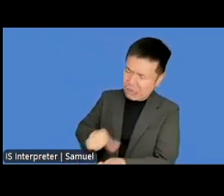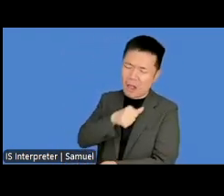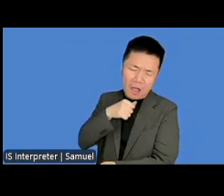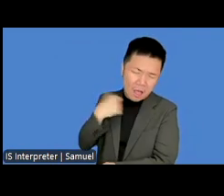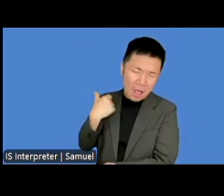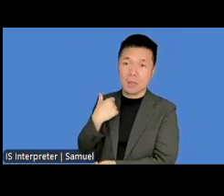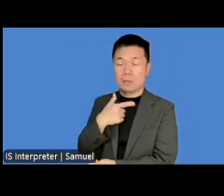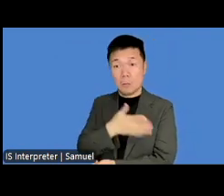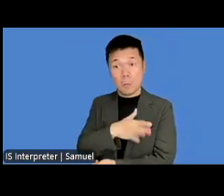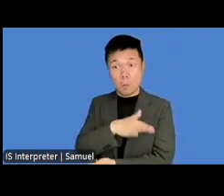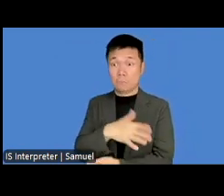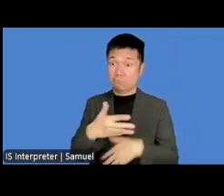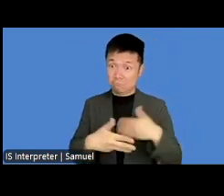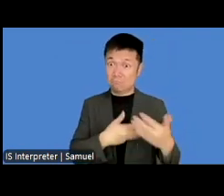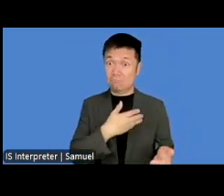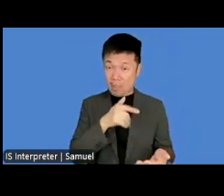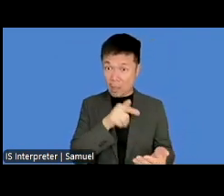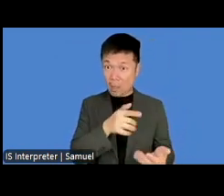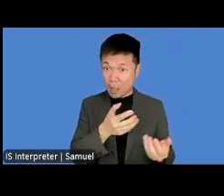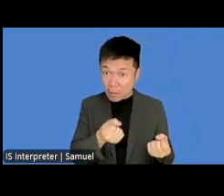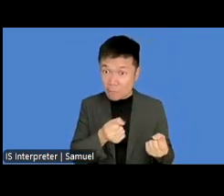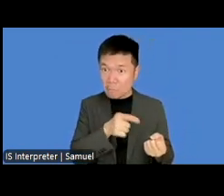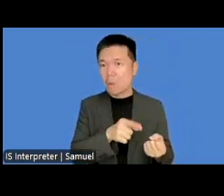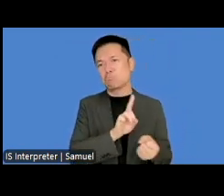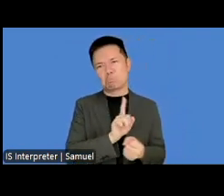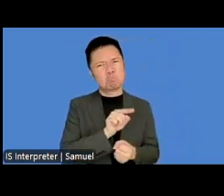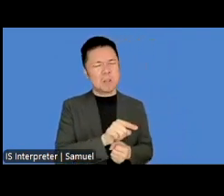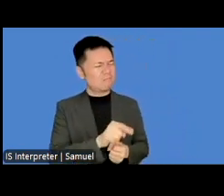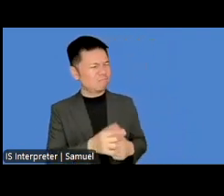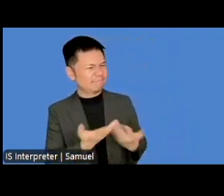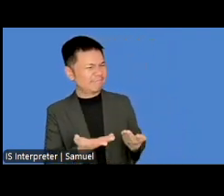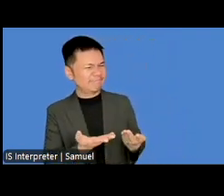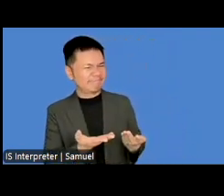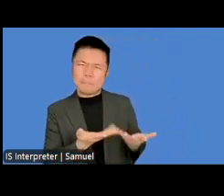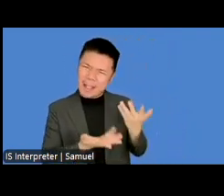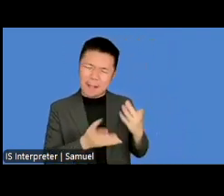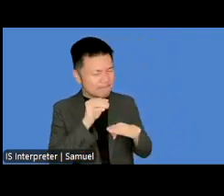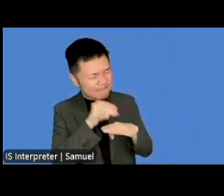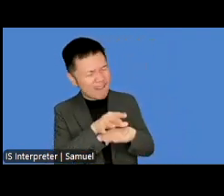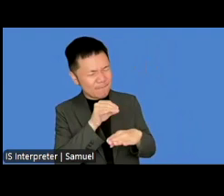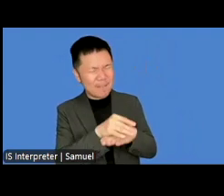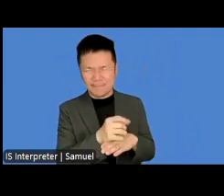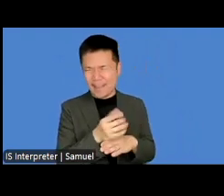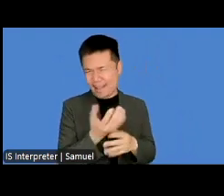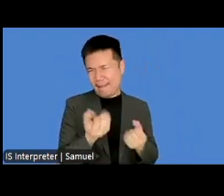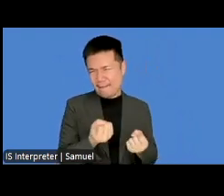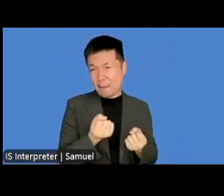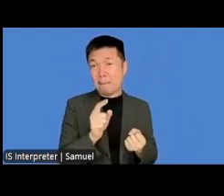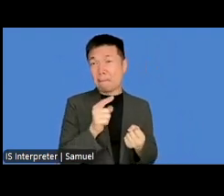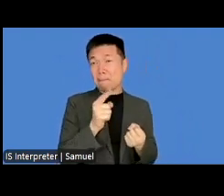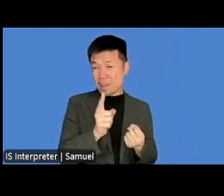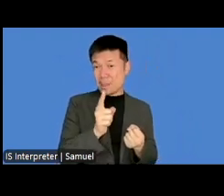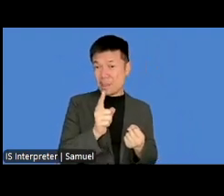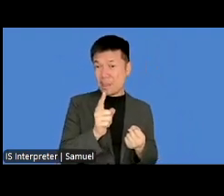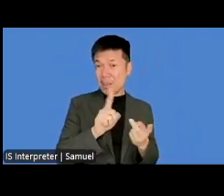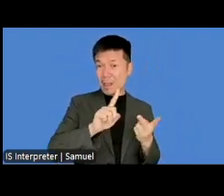However, this center is not specialized on other issues that could be more challenging for people